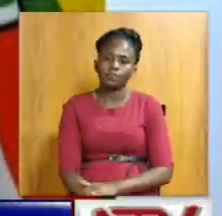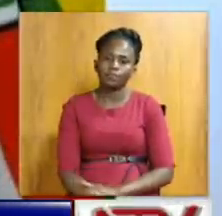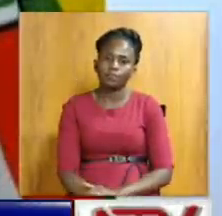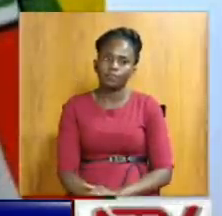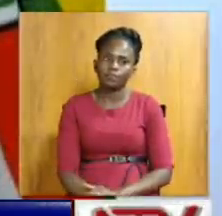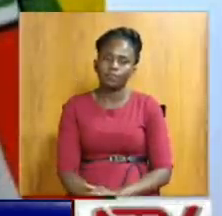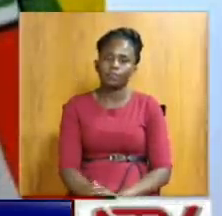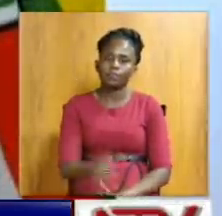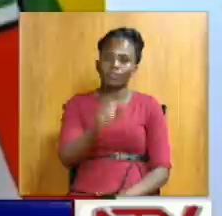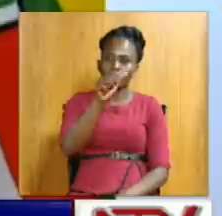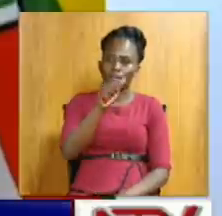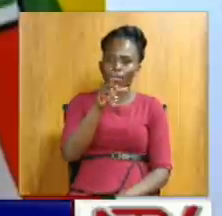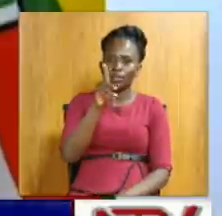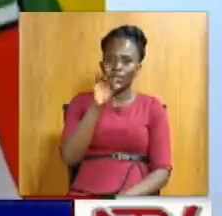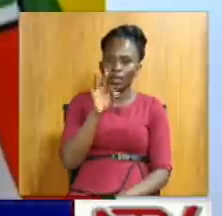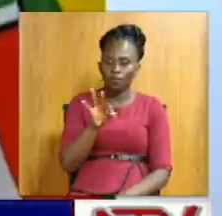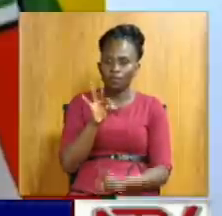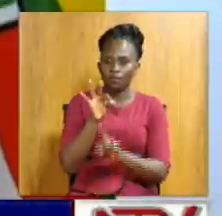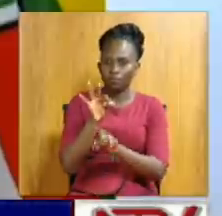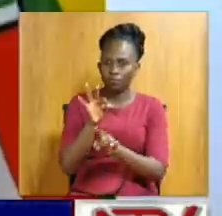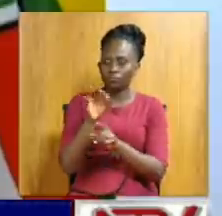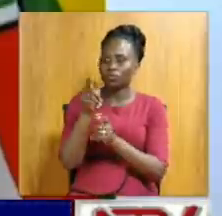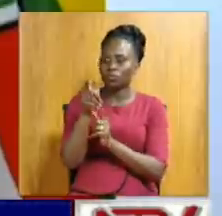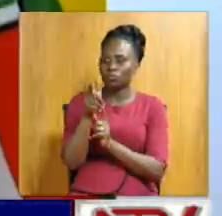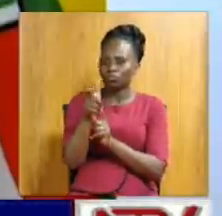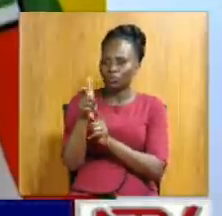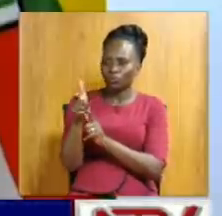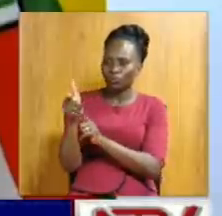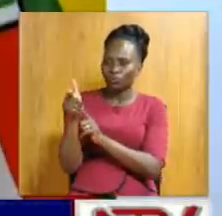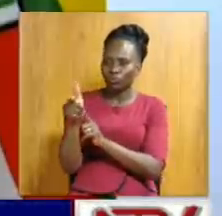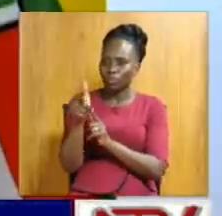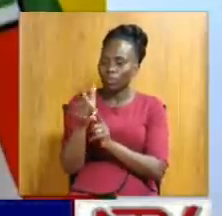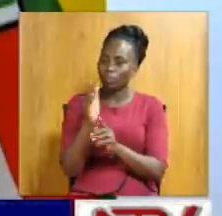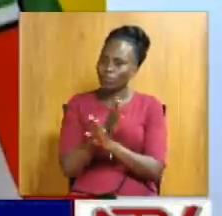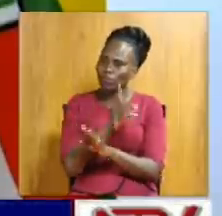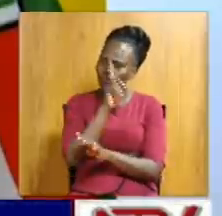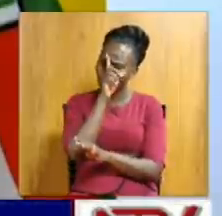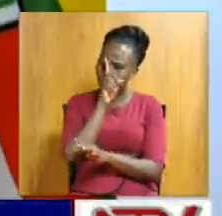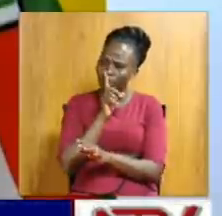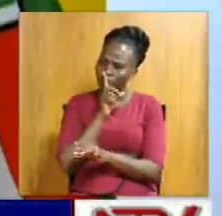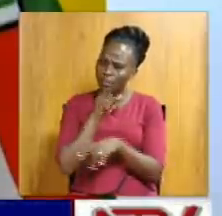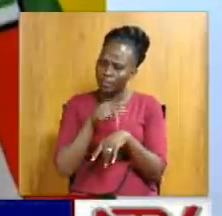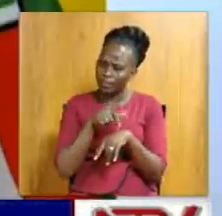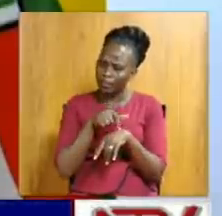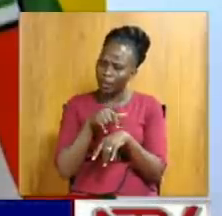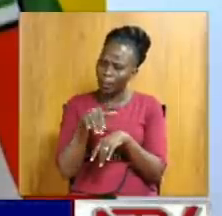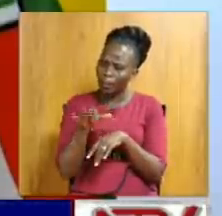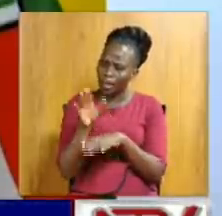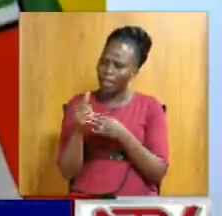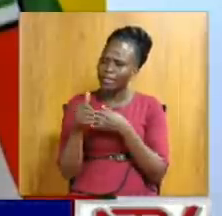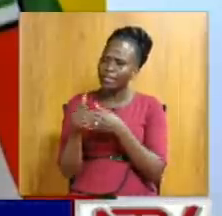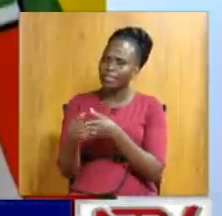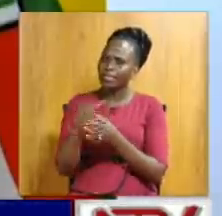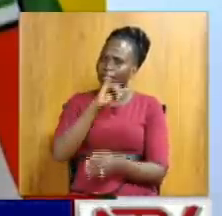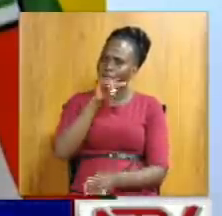The ADF terrorists had kept quiet since the arrest of Jamir Mukuru, now in